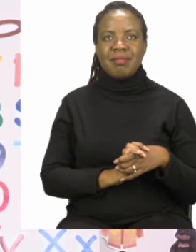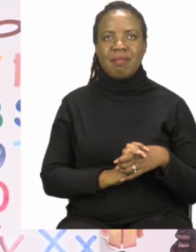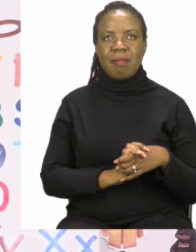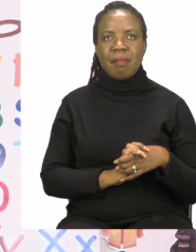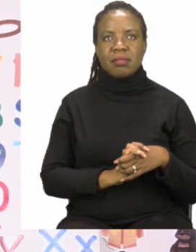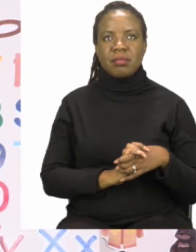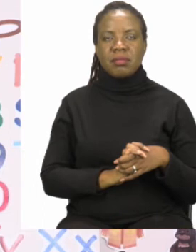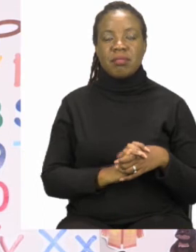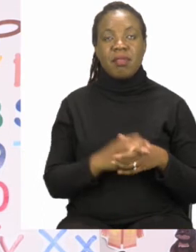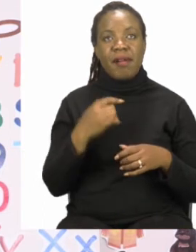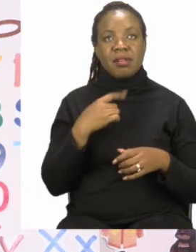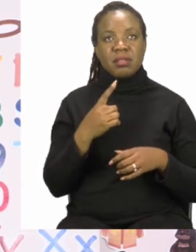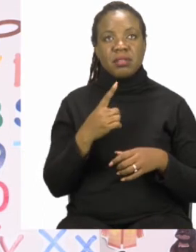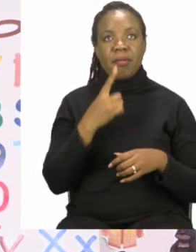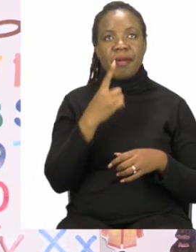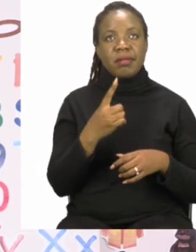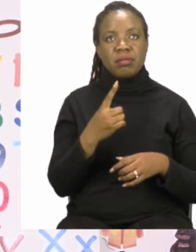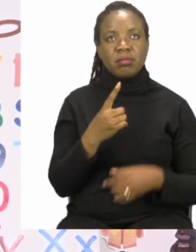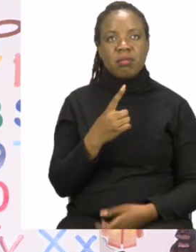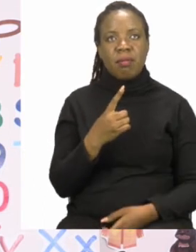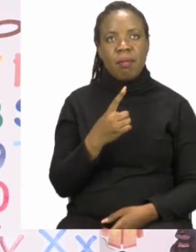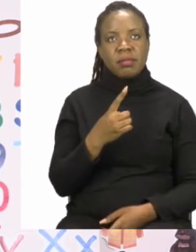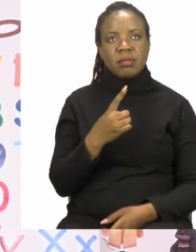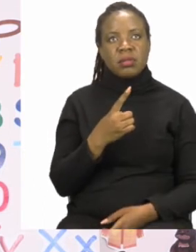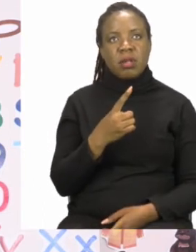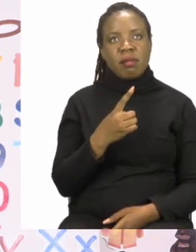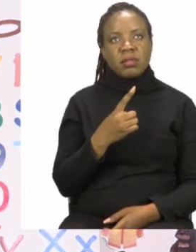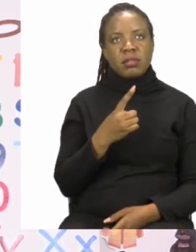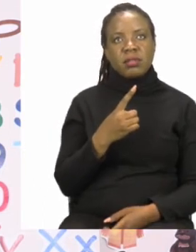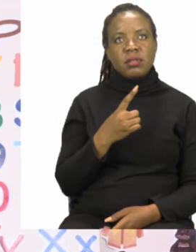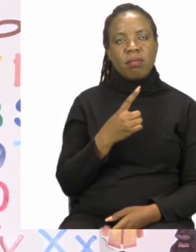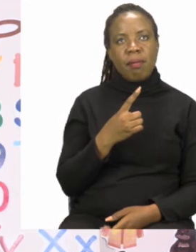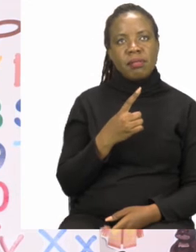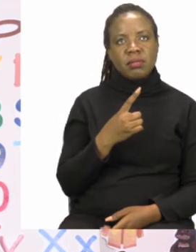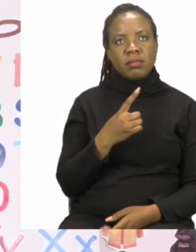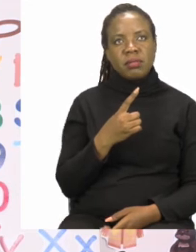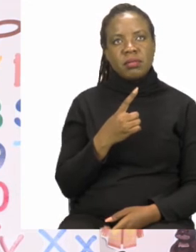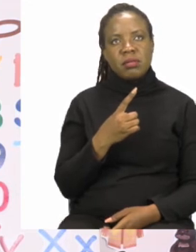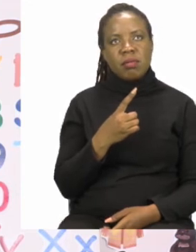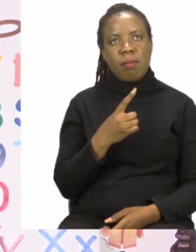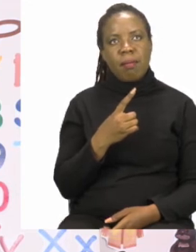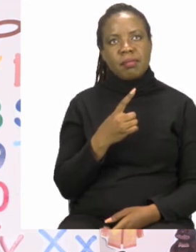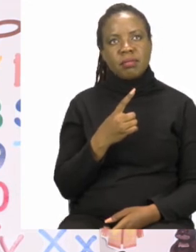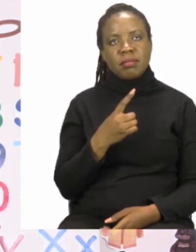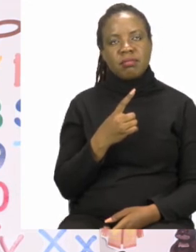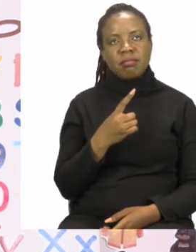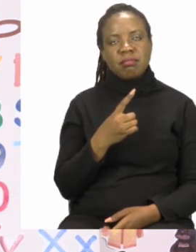So, if I say 1, I want you to make a sound like a goat.